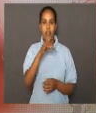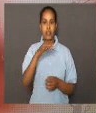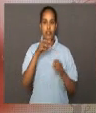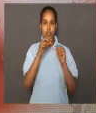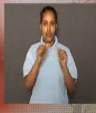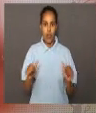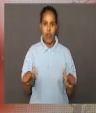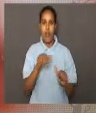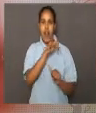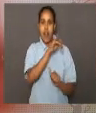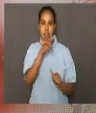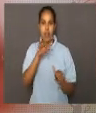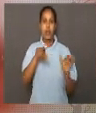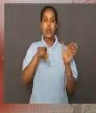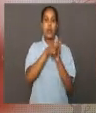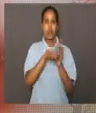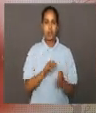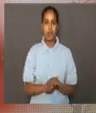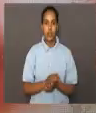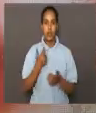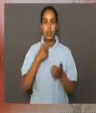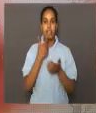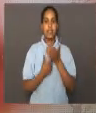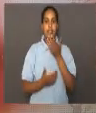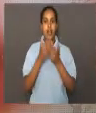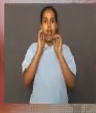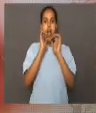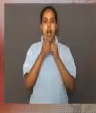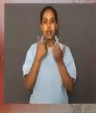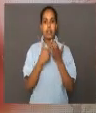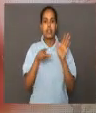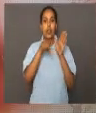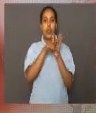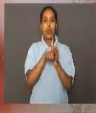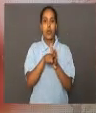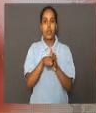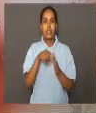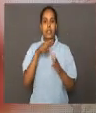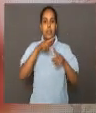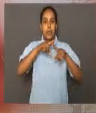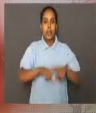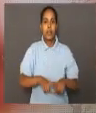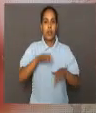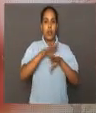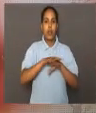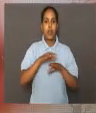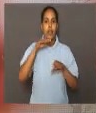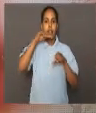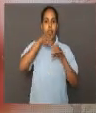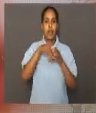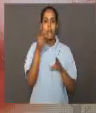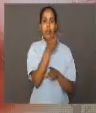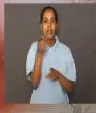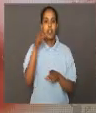like rule. We will discuss how this rule depends on